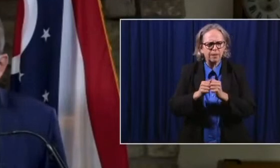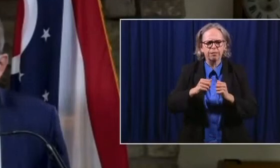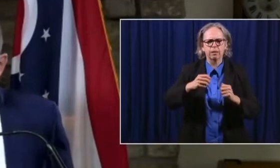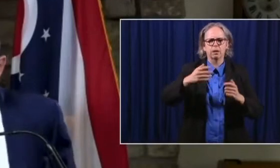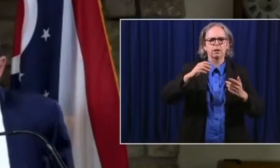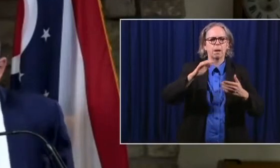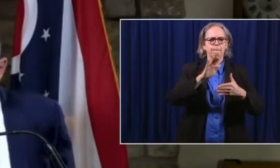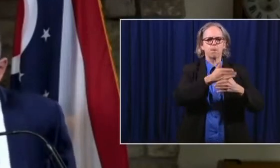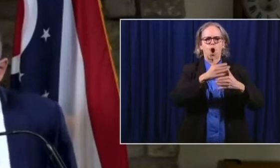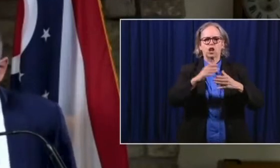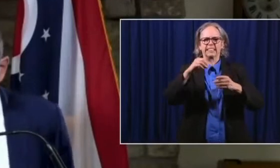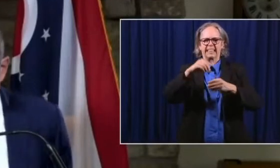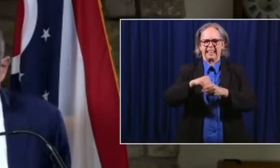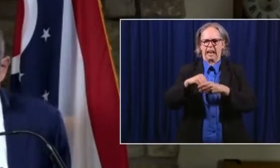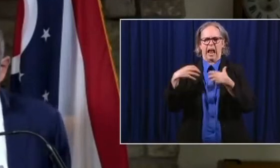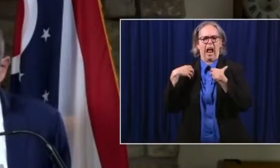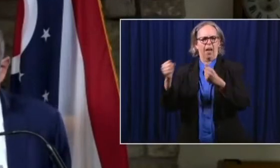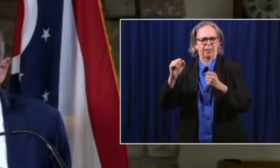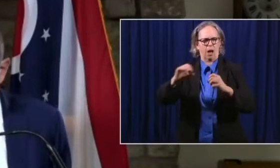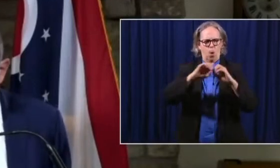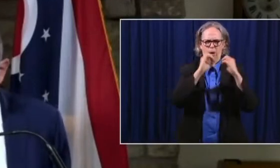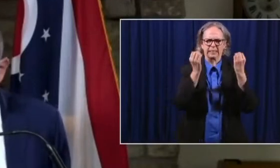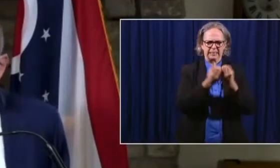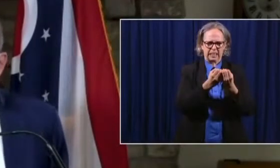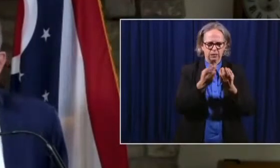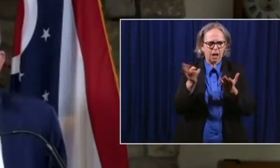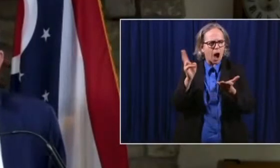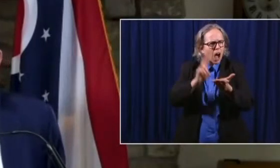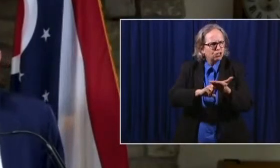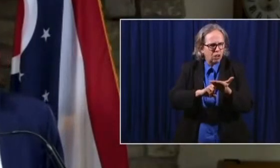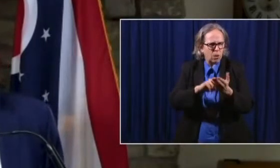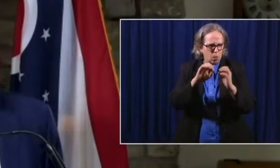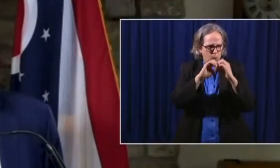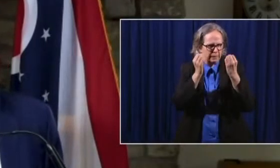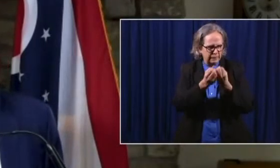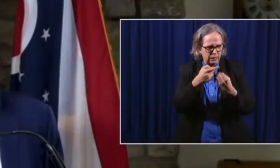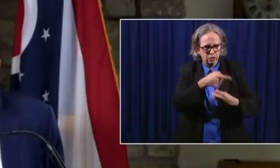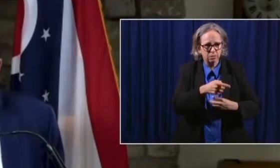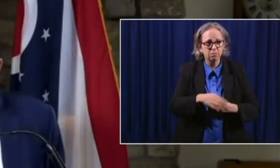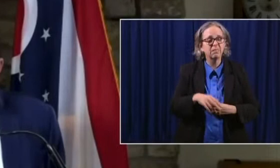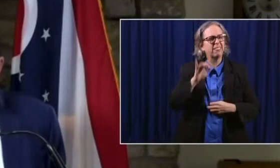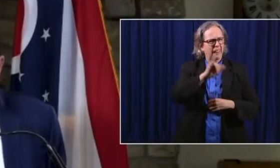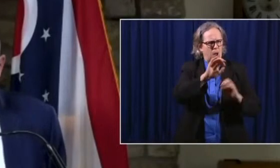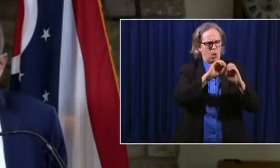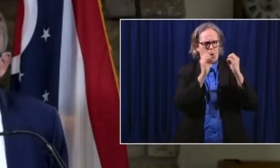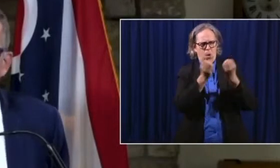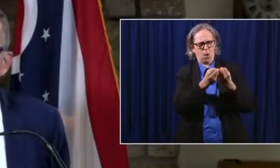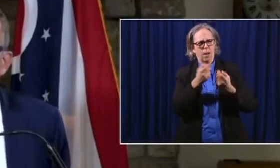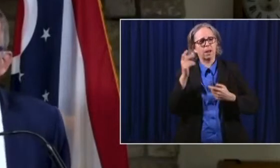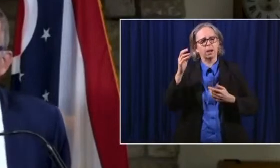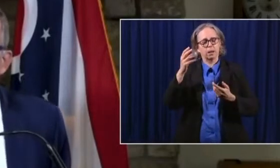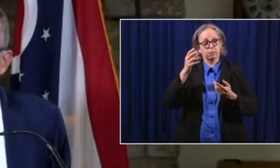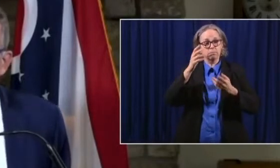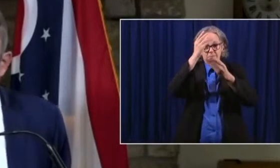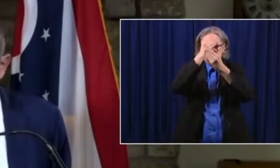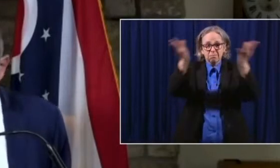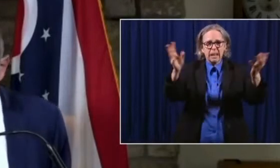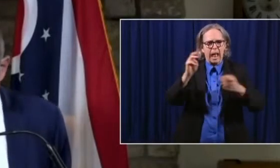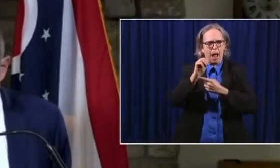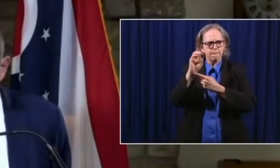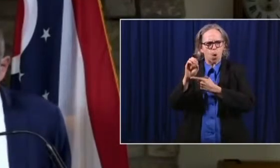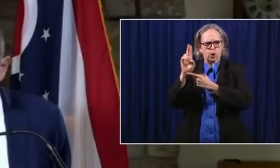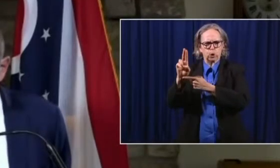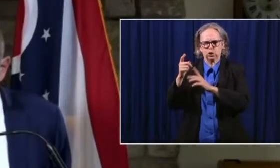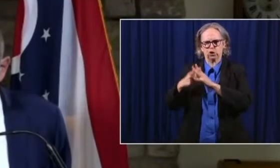Health. This memorandum of understanding began on May 18th and was set to expire last week.